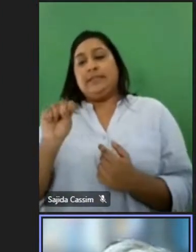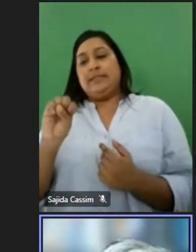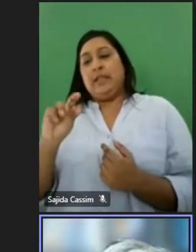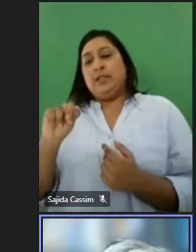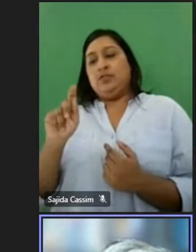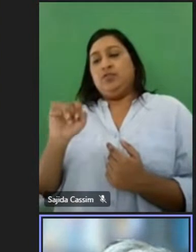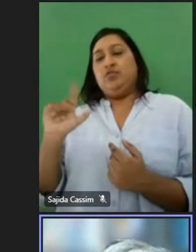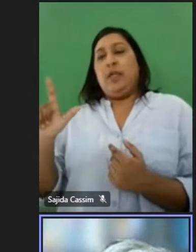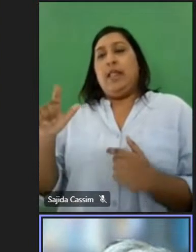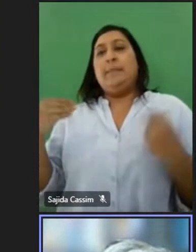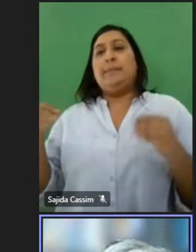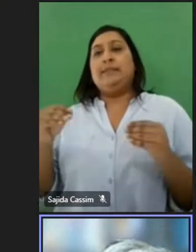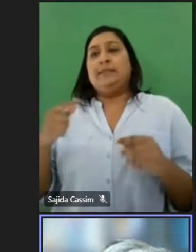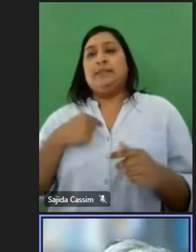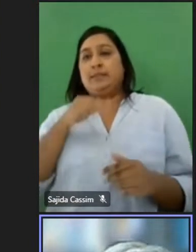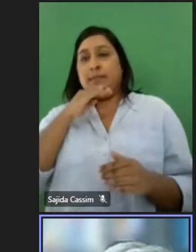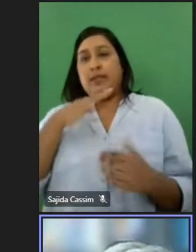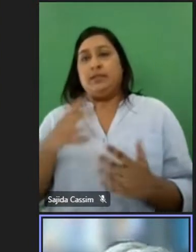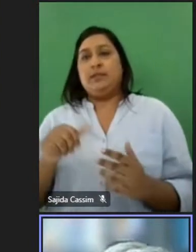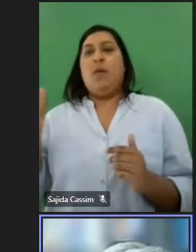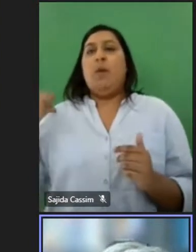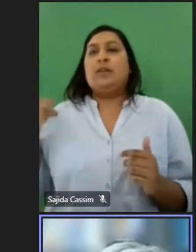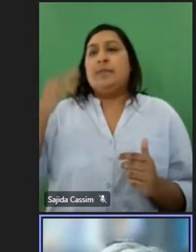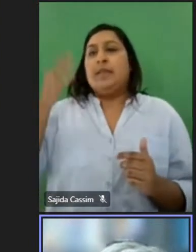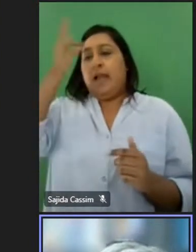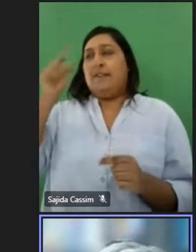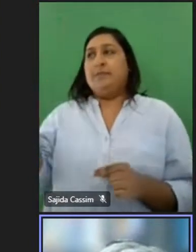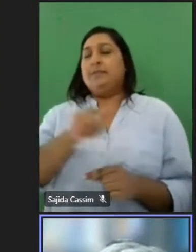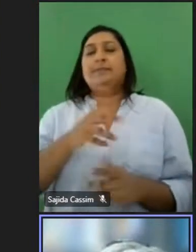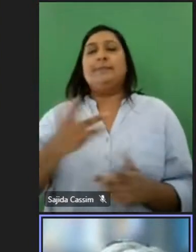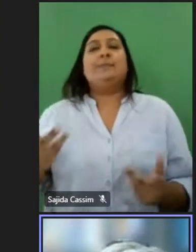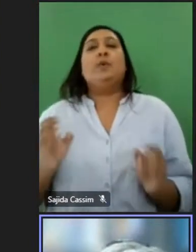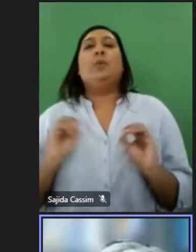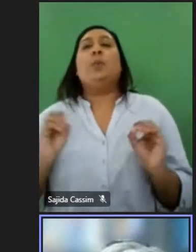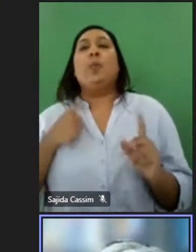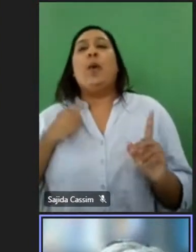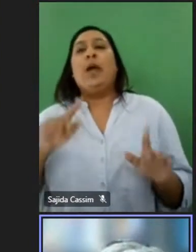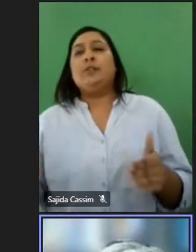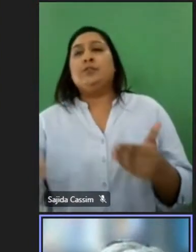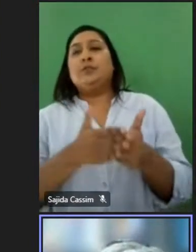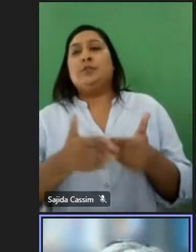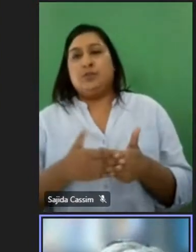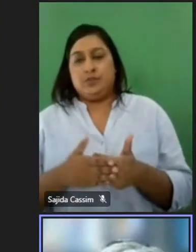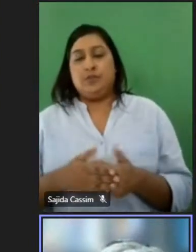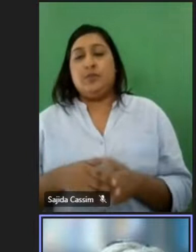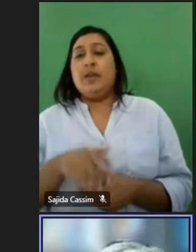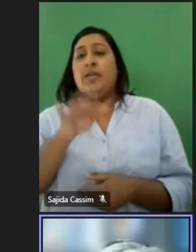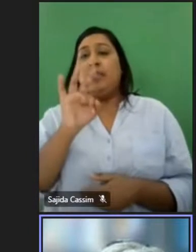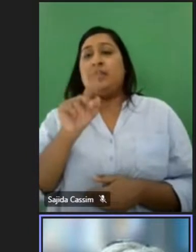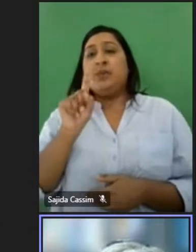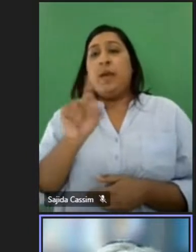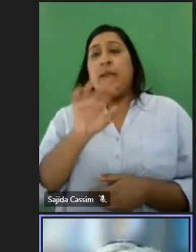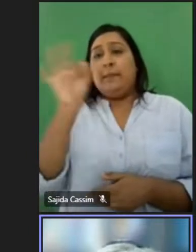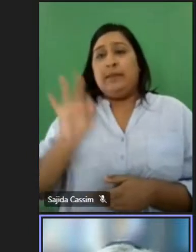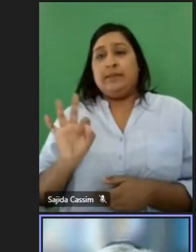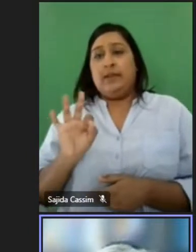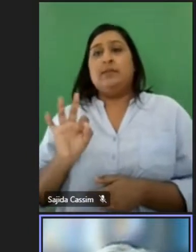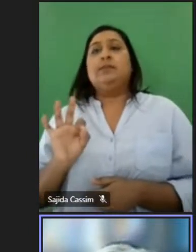months of lockdown. Okay, 31% of the respondents were receiving a disability